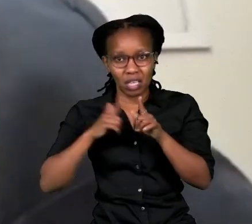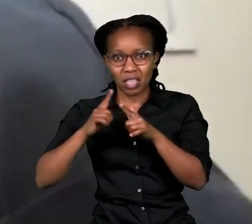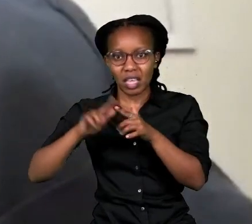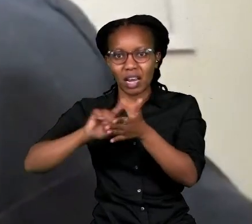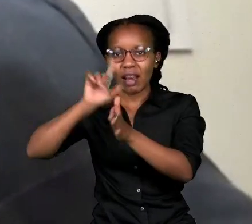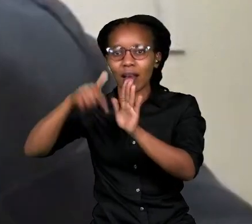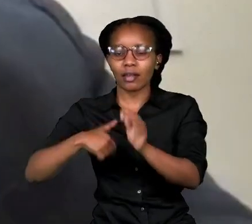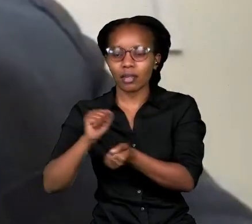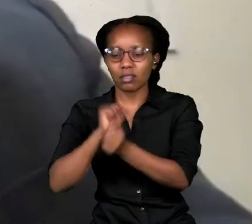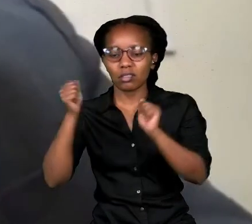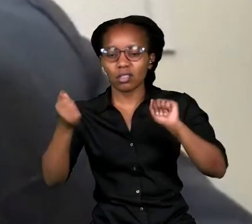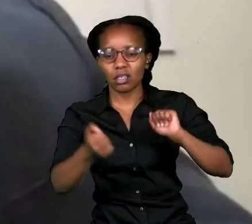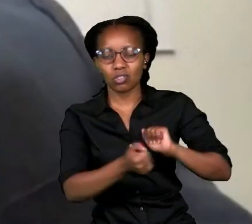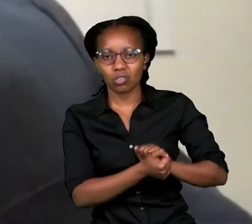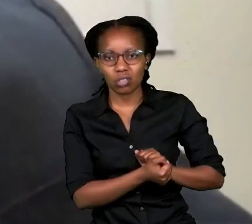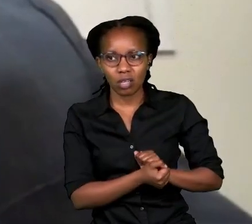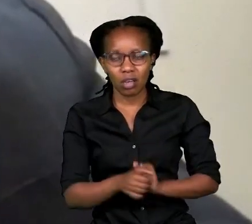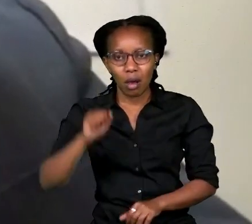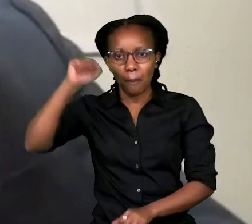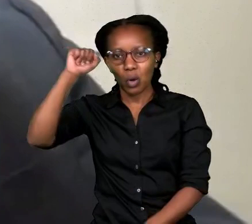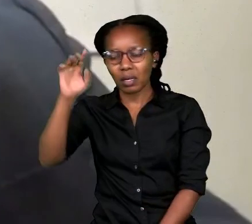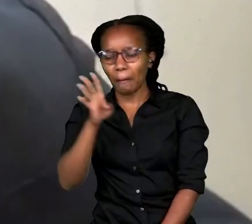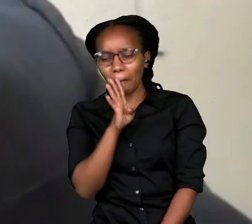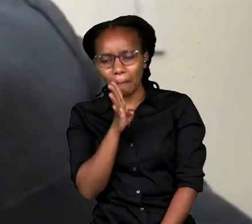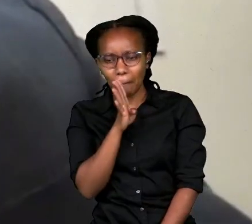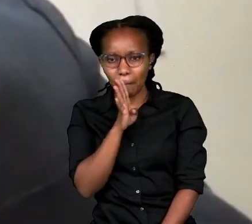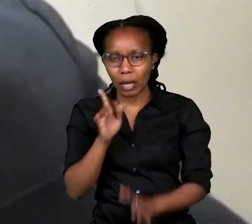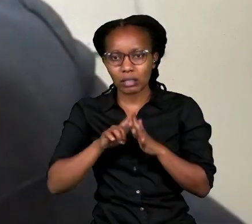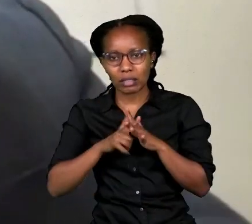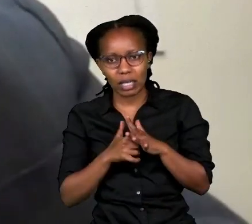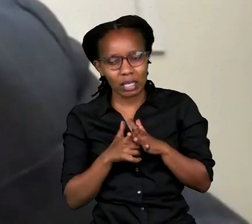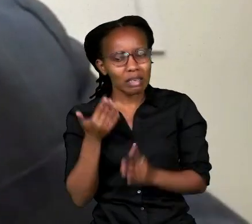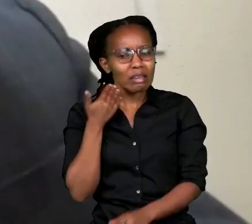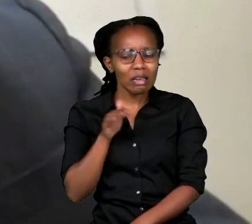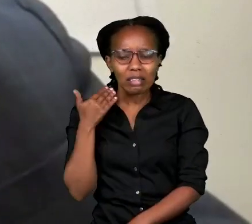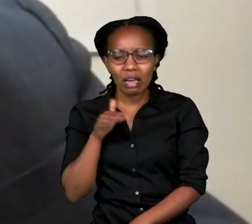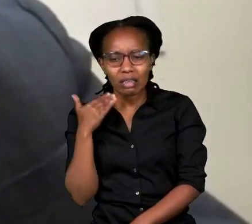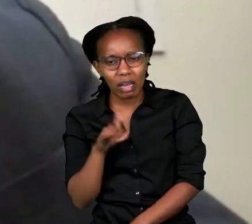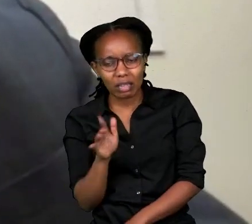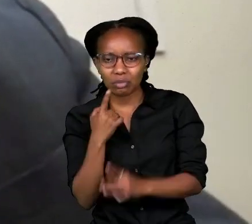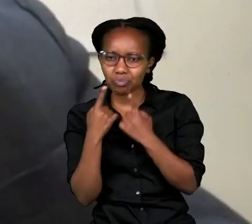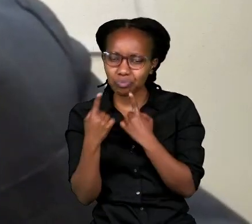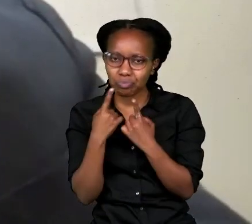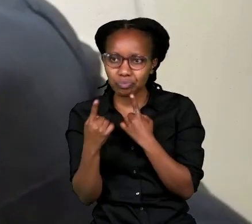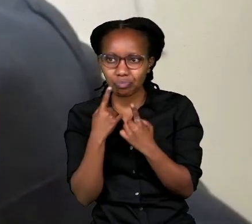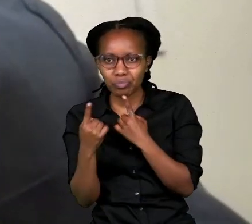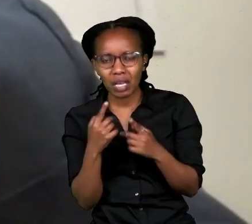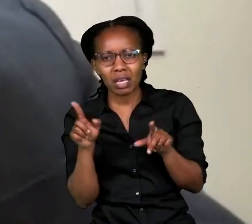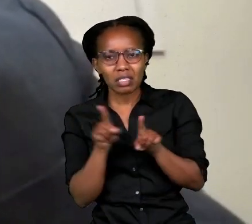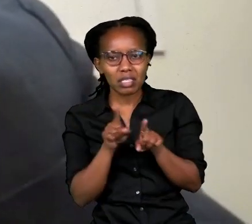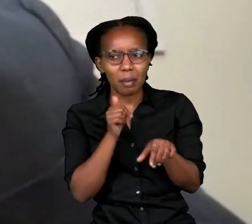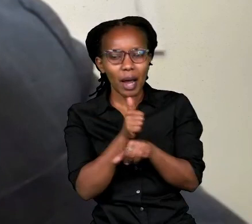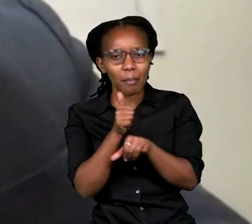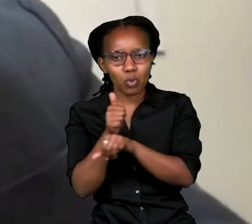Indecency. You see political contests. You see hate speech. You see name calling,